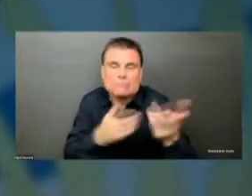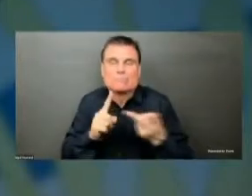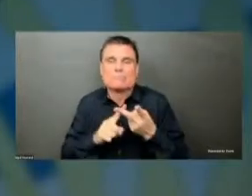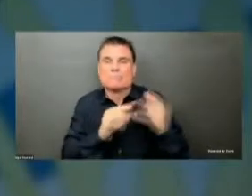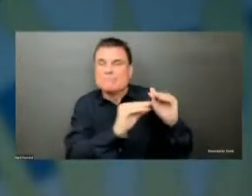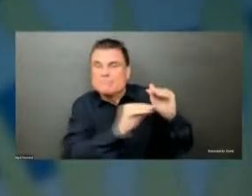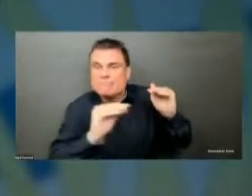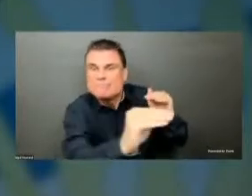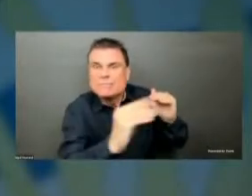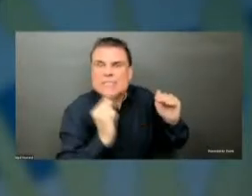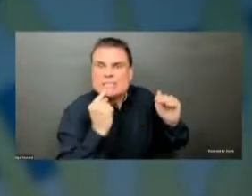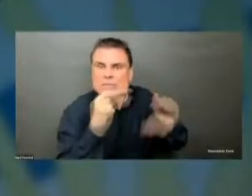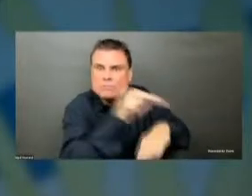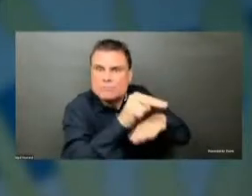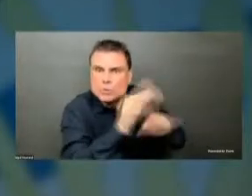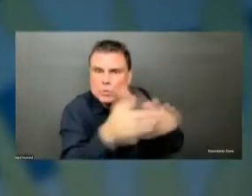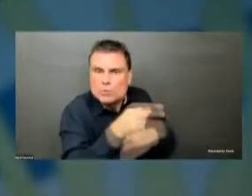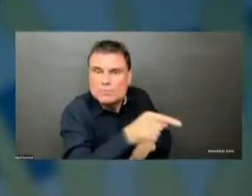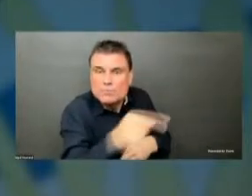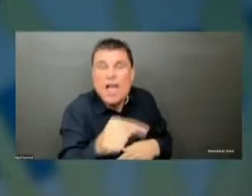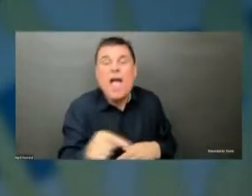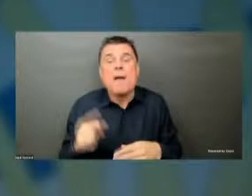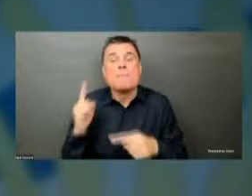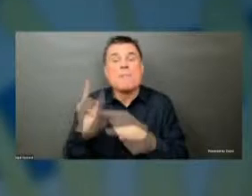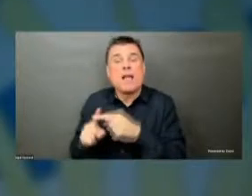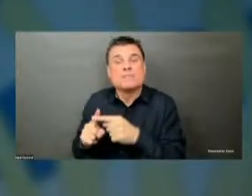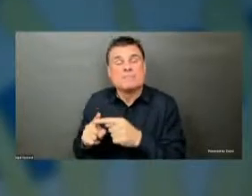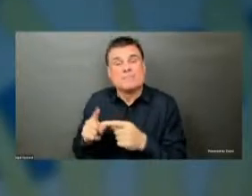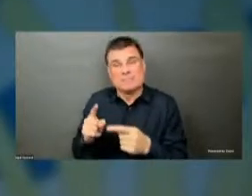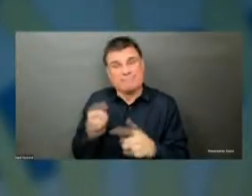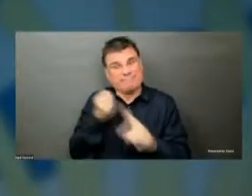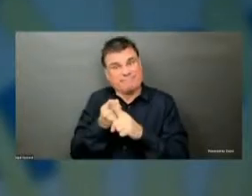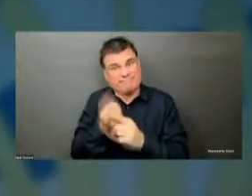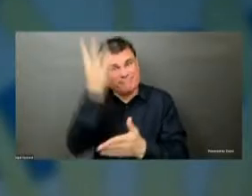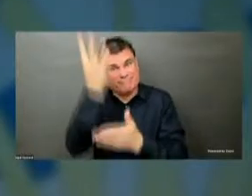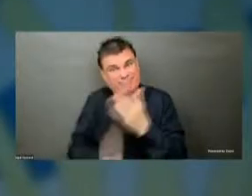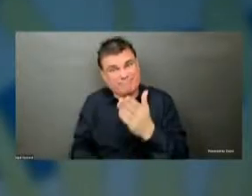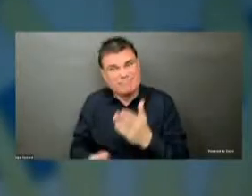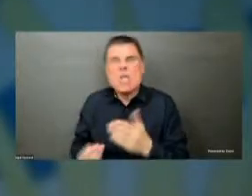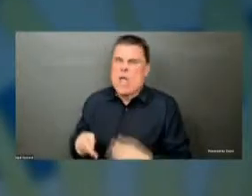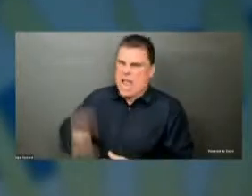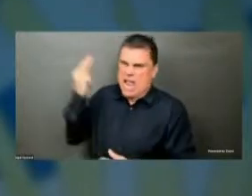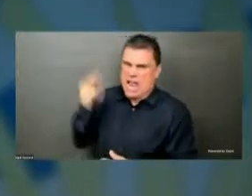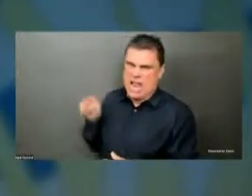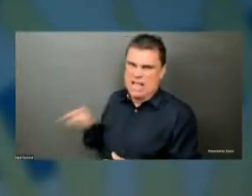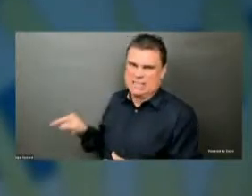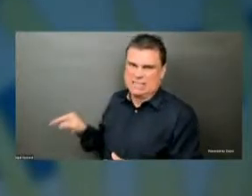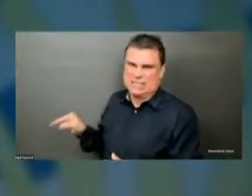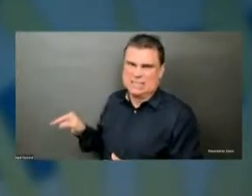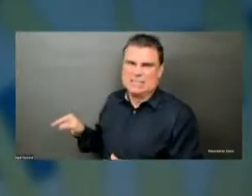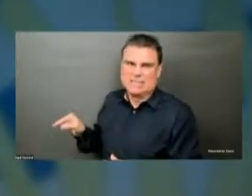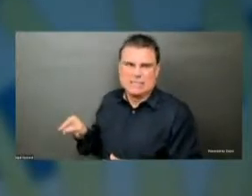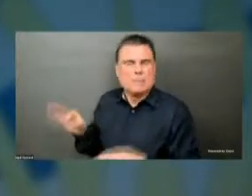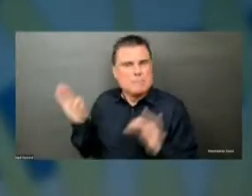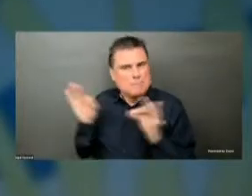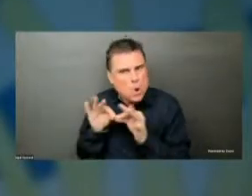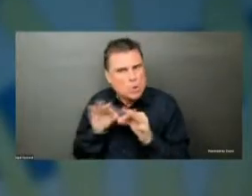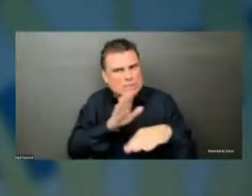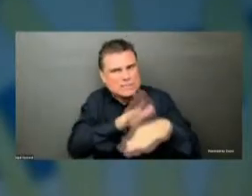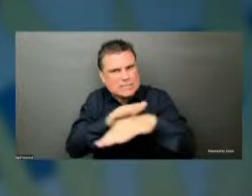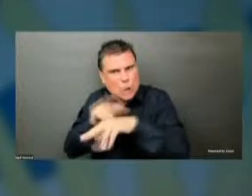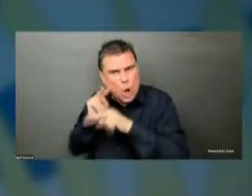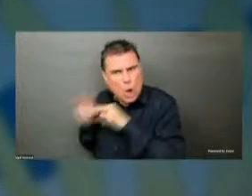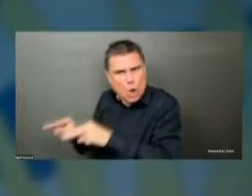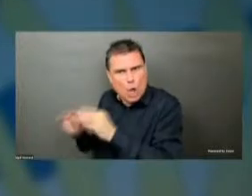from COVID-19. And this, of course, is one of the important measures that we are using to drive our immunization program with